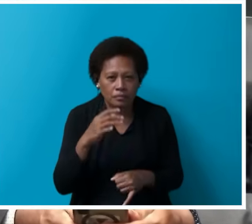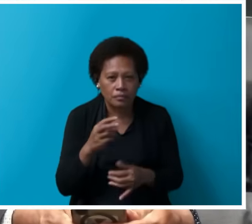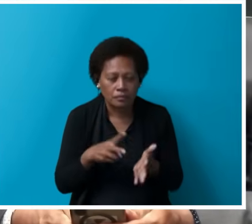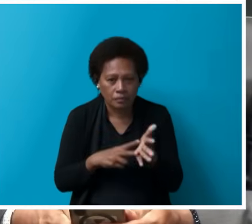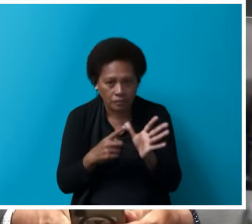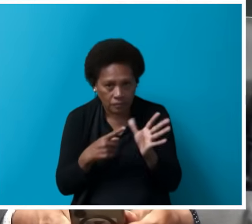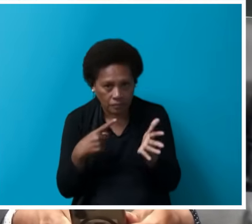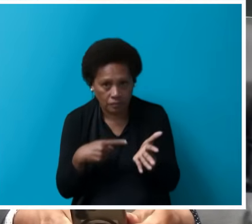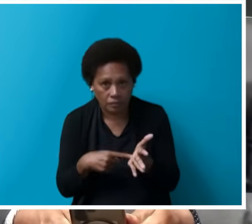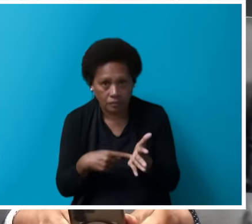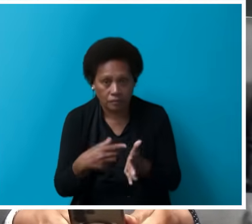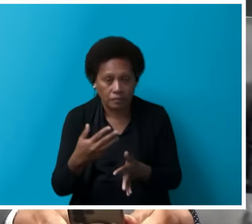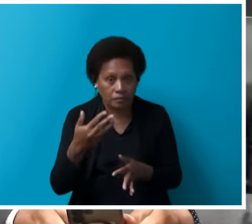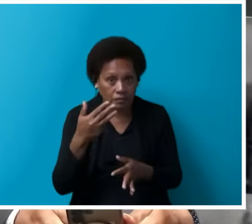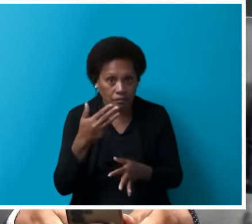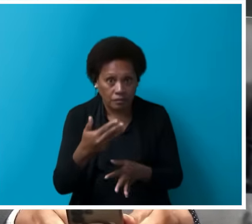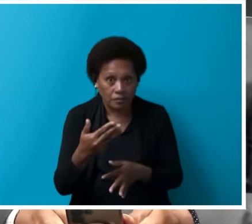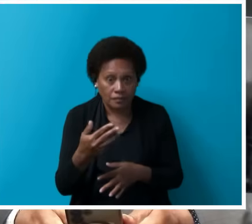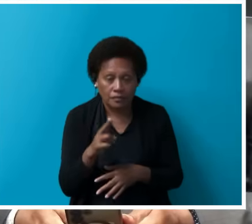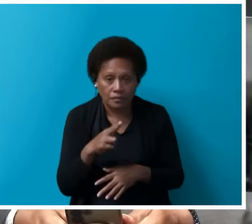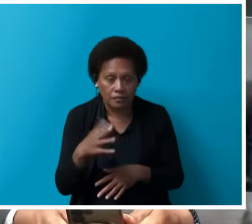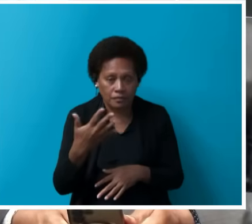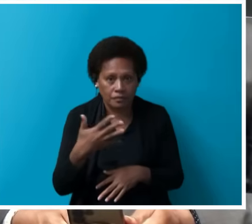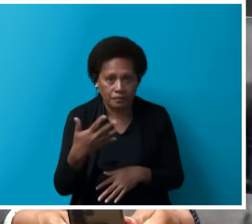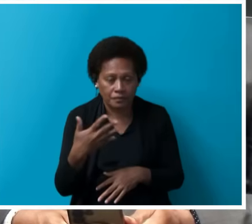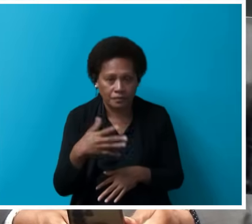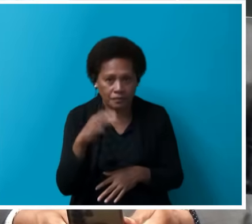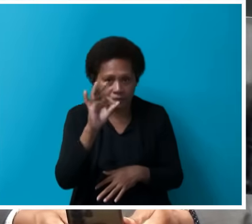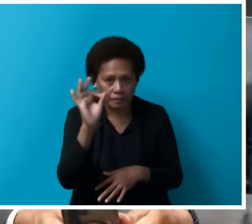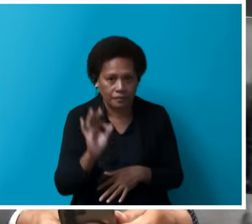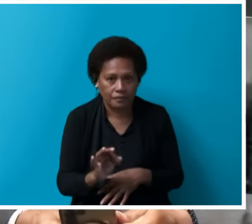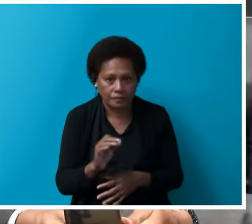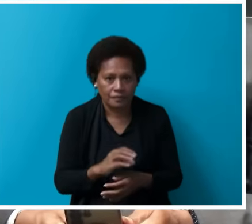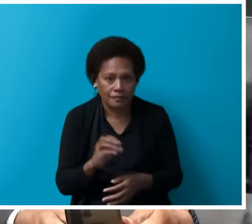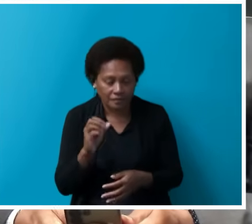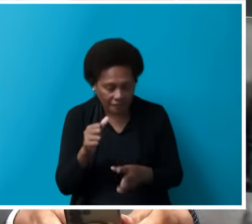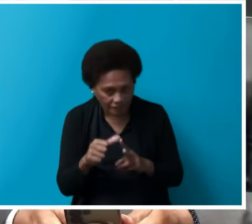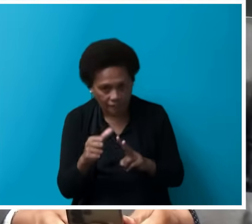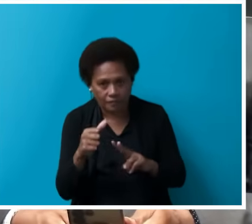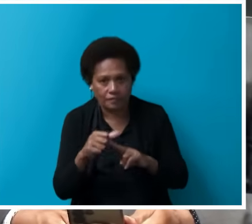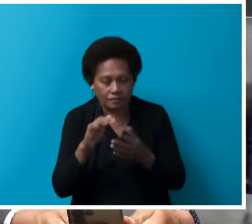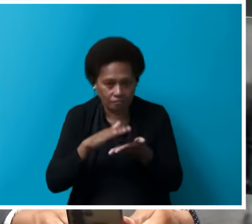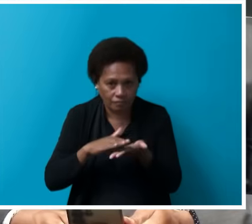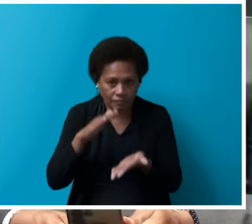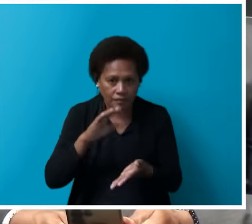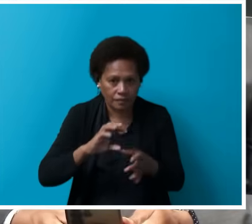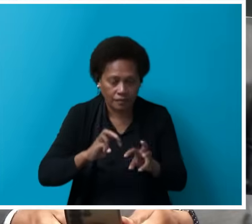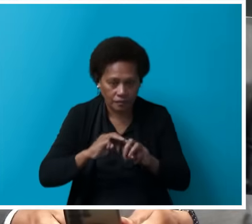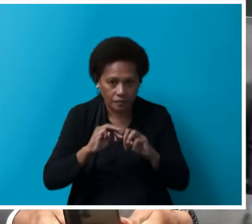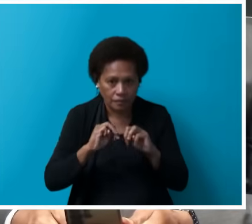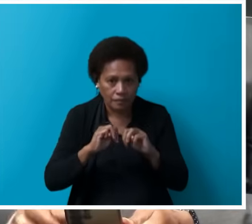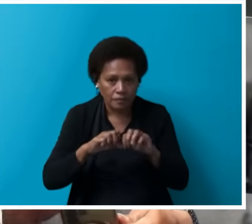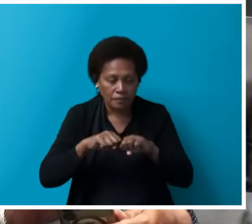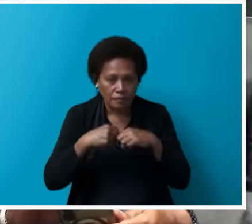15%. But at the same time, we increased social welfare, we provided additional funding. And Mr.